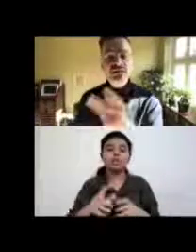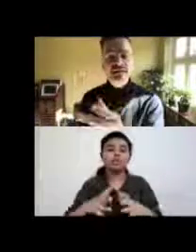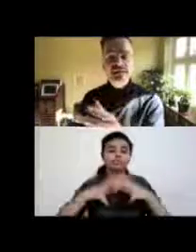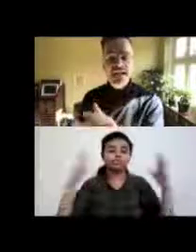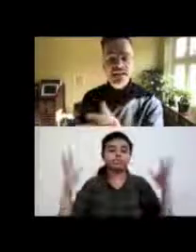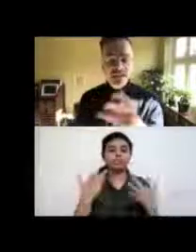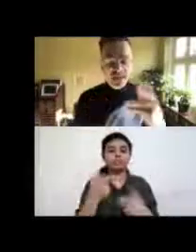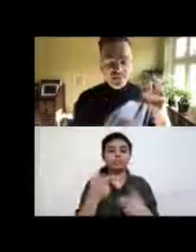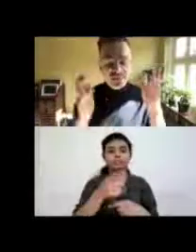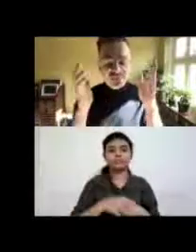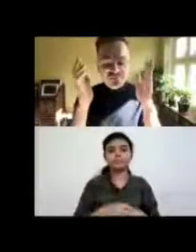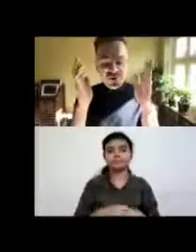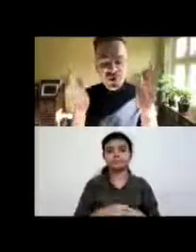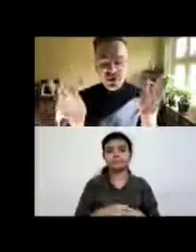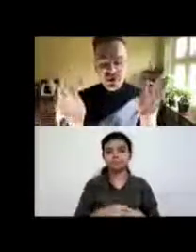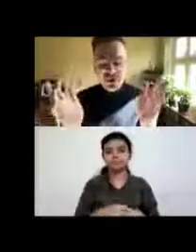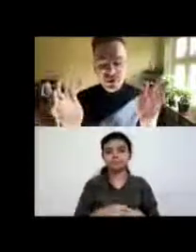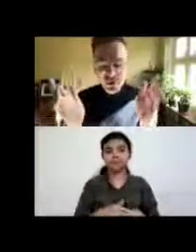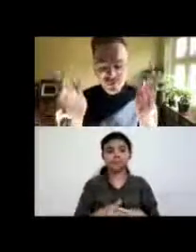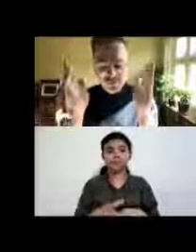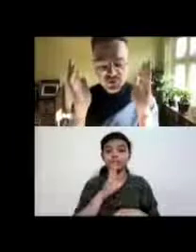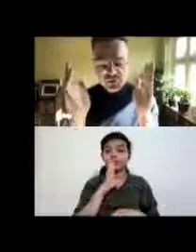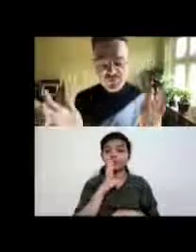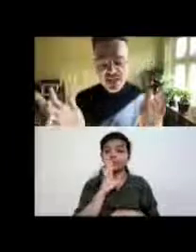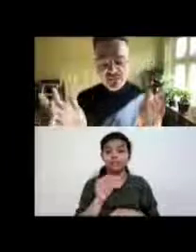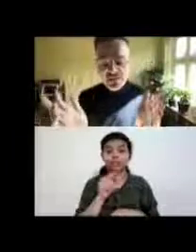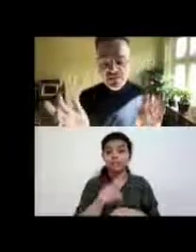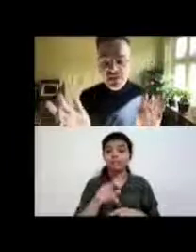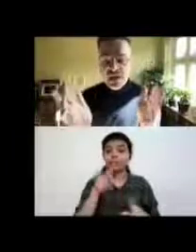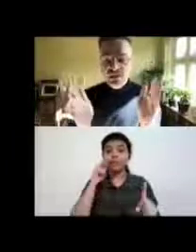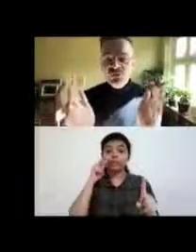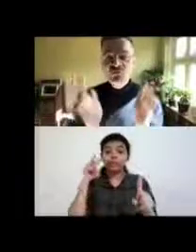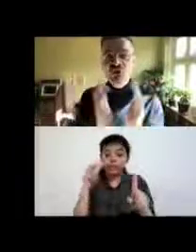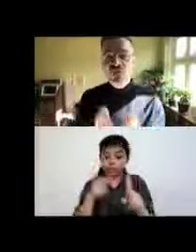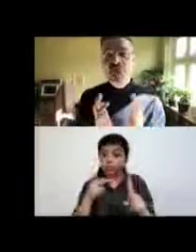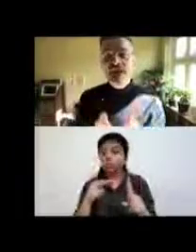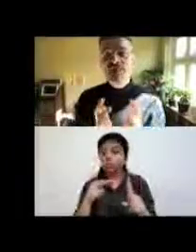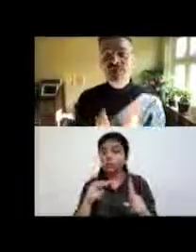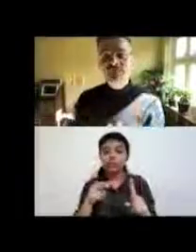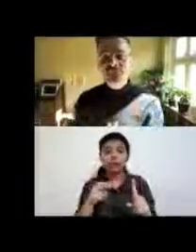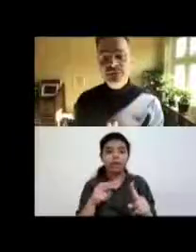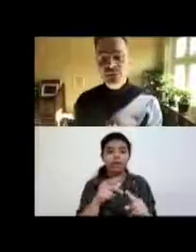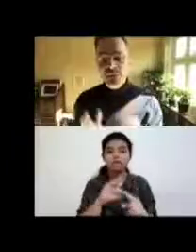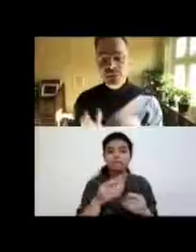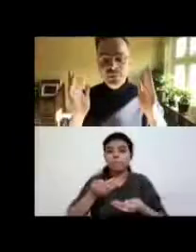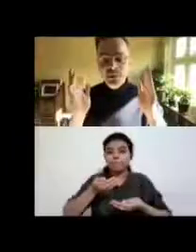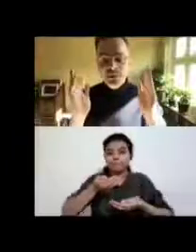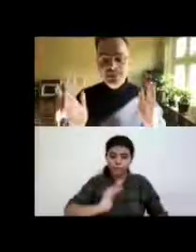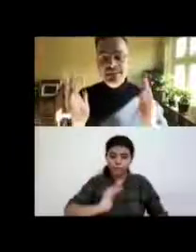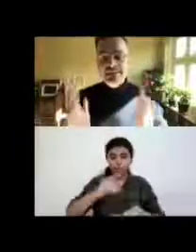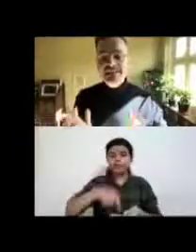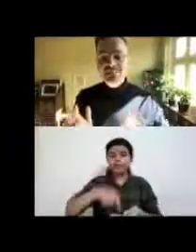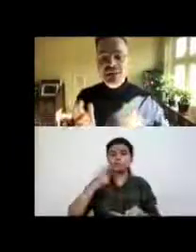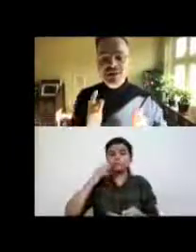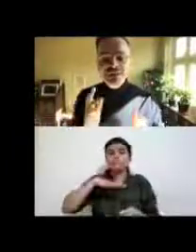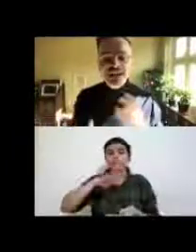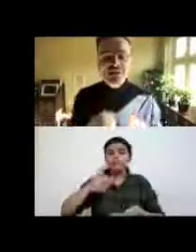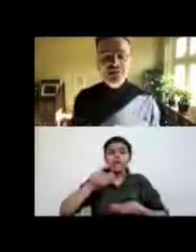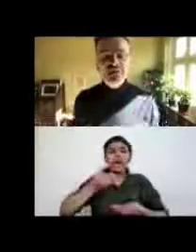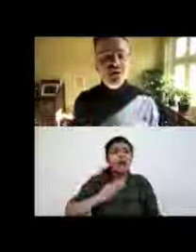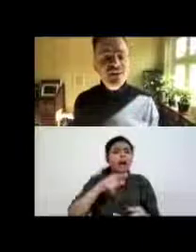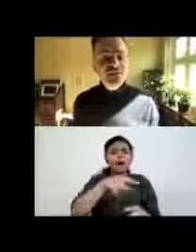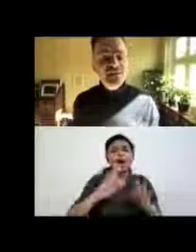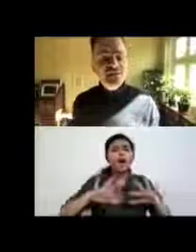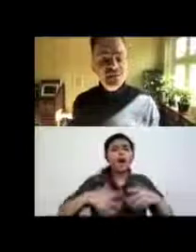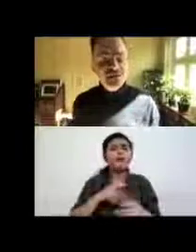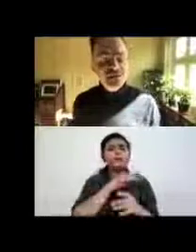to translate the phenomenon of perspective to born blind people, because this is one of the